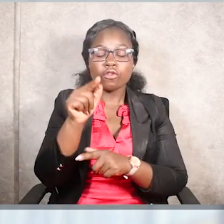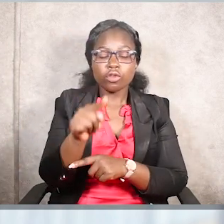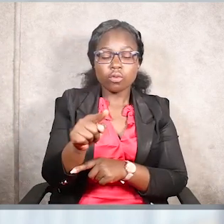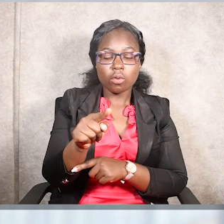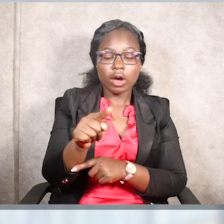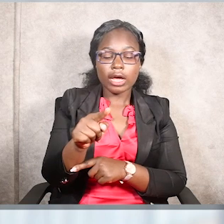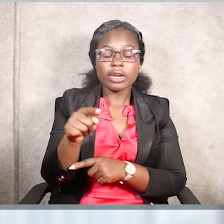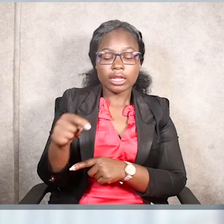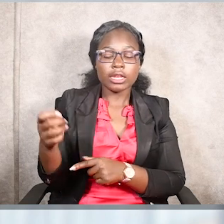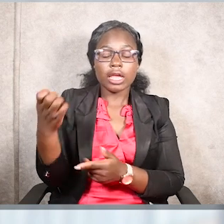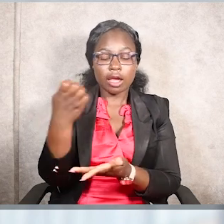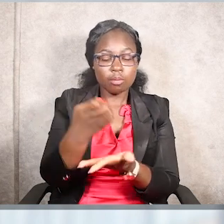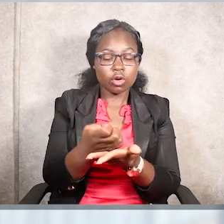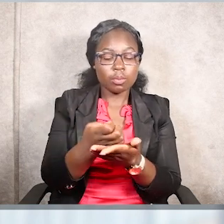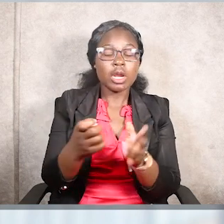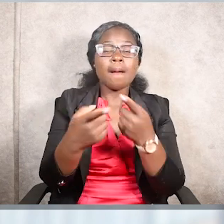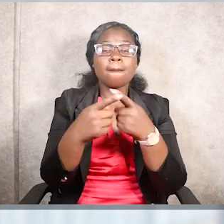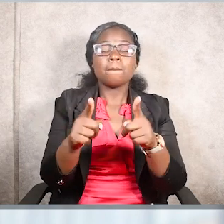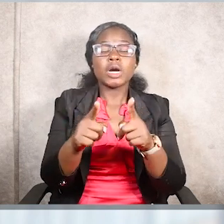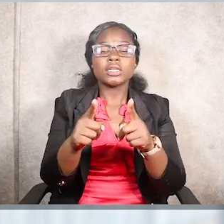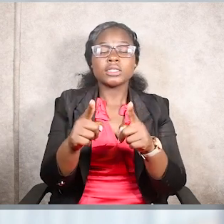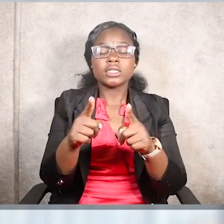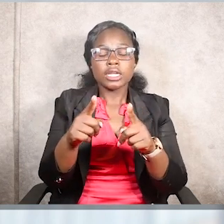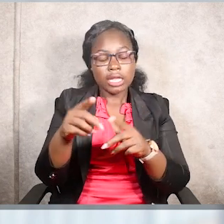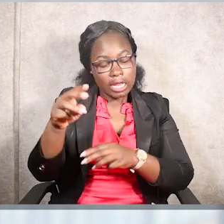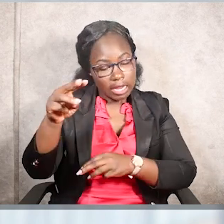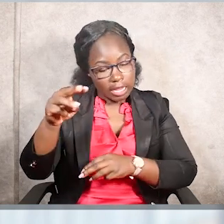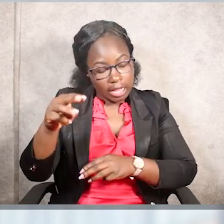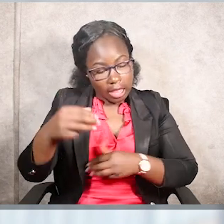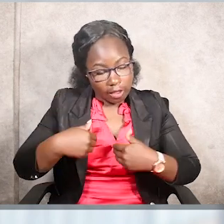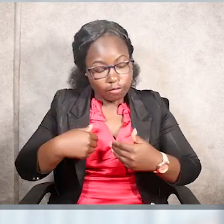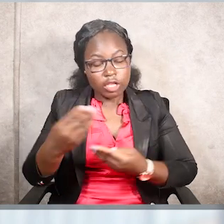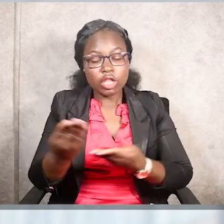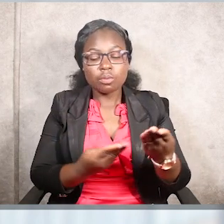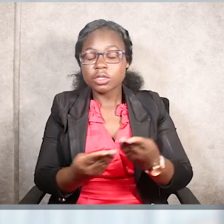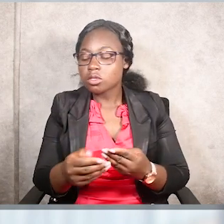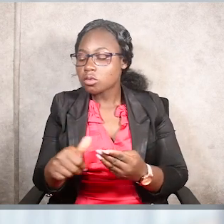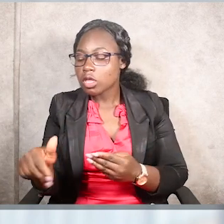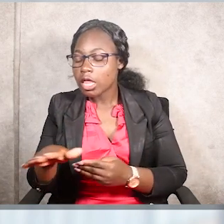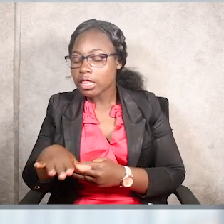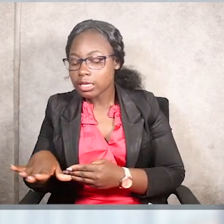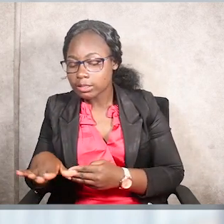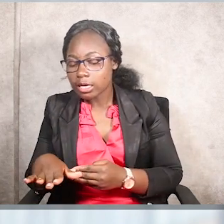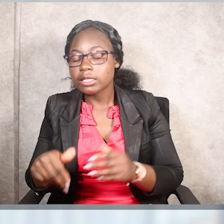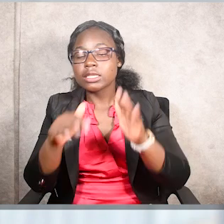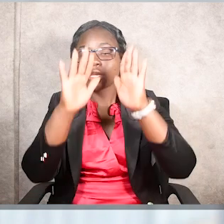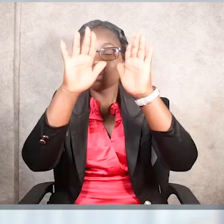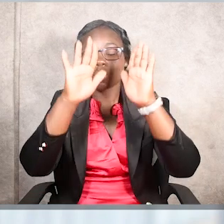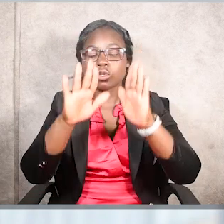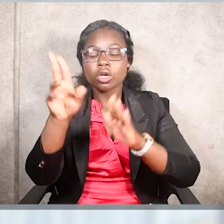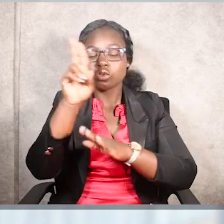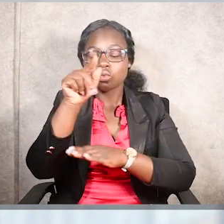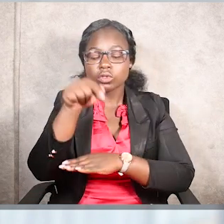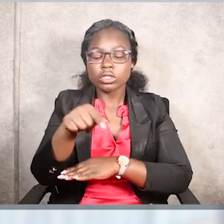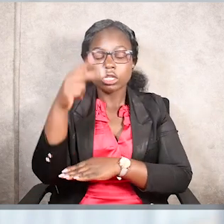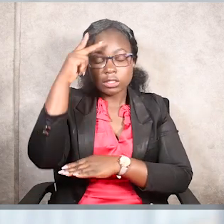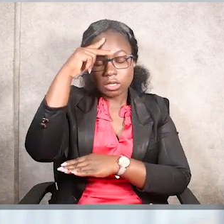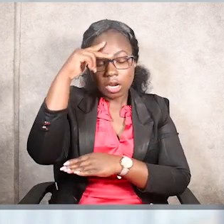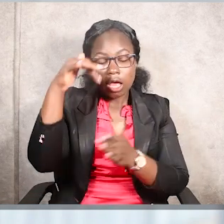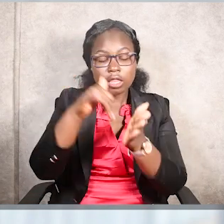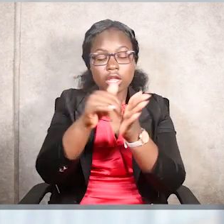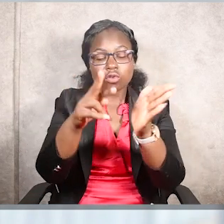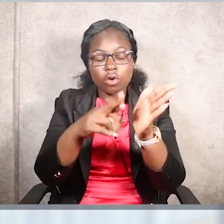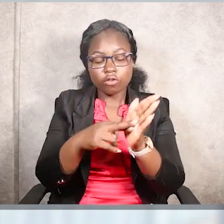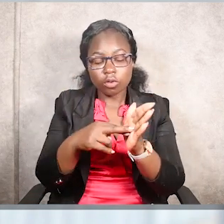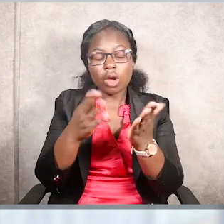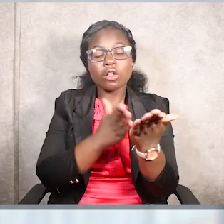in employment, but you're still running your business on the side, it is important to utilize this knowledge that you have acquired through